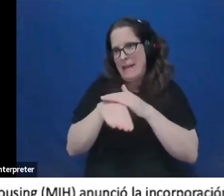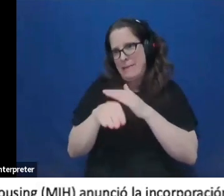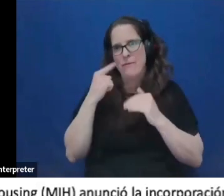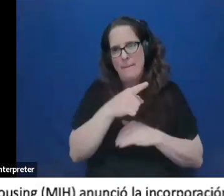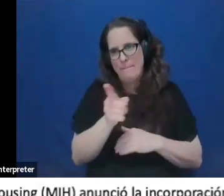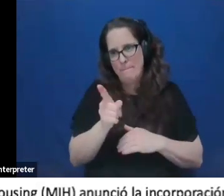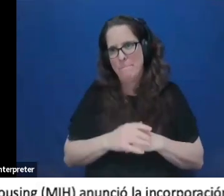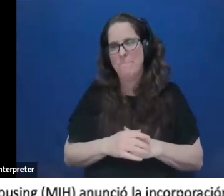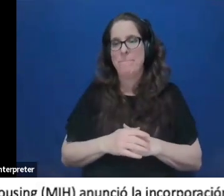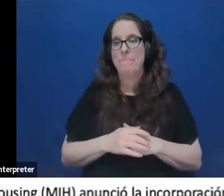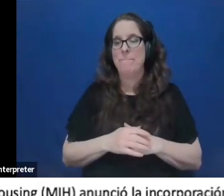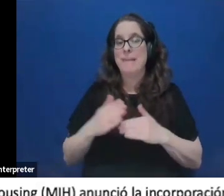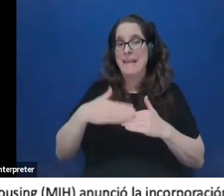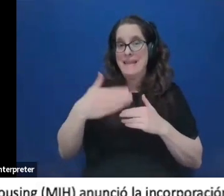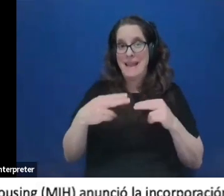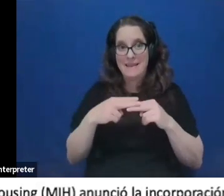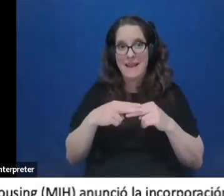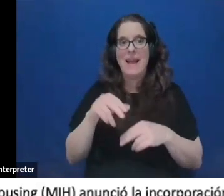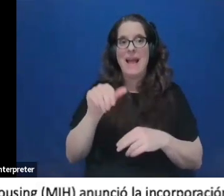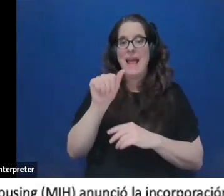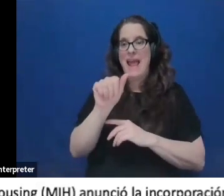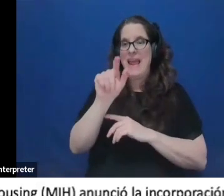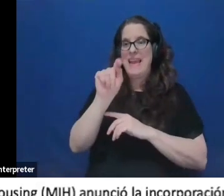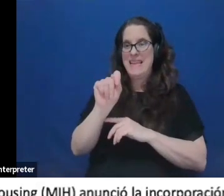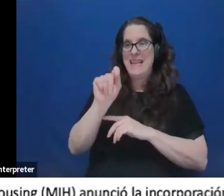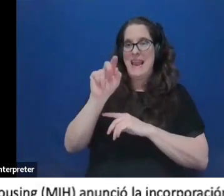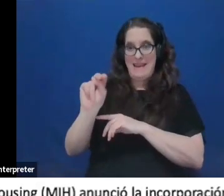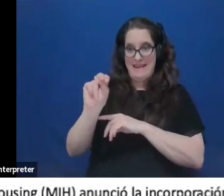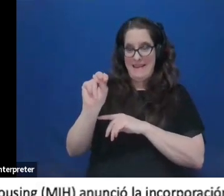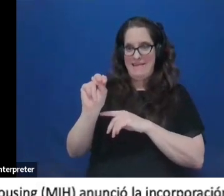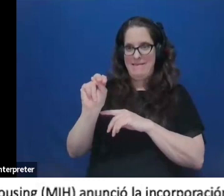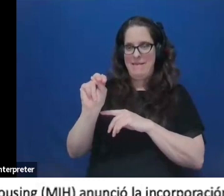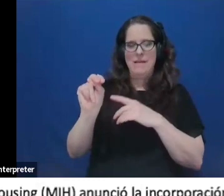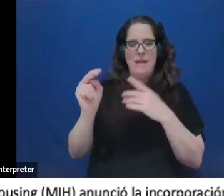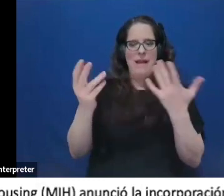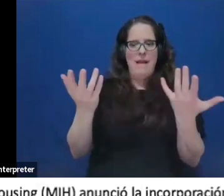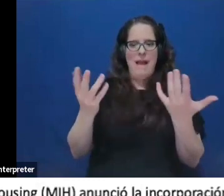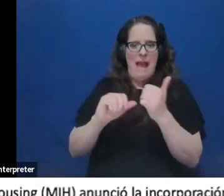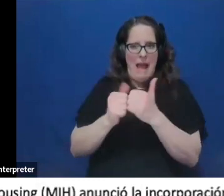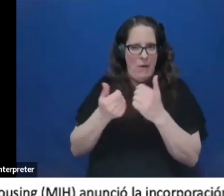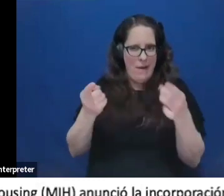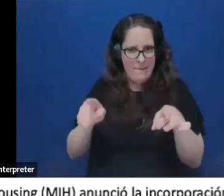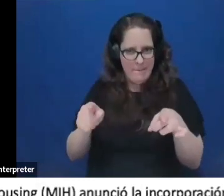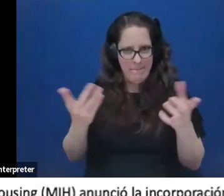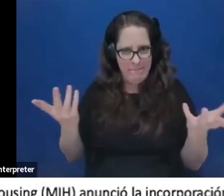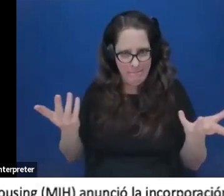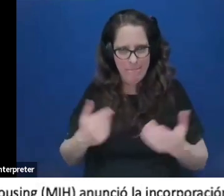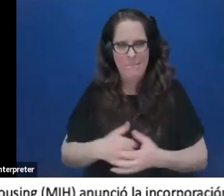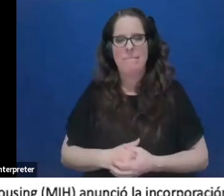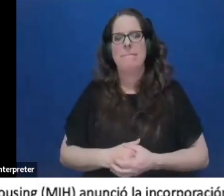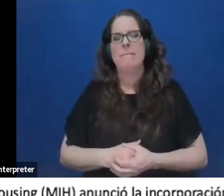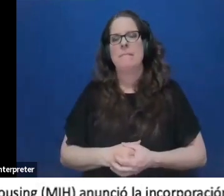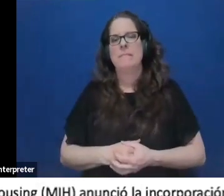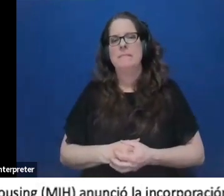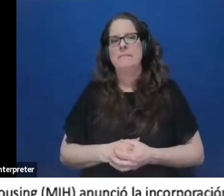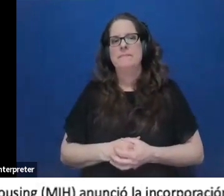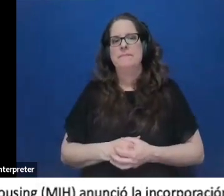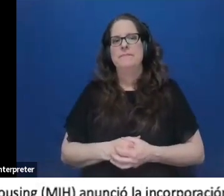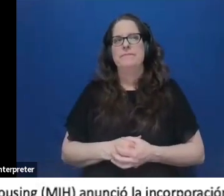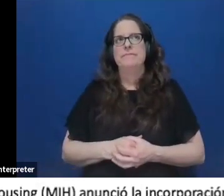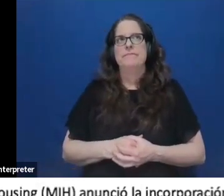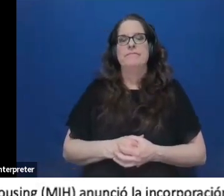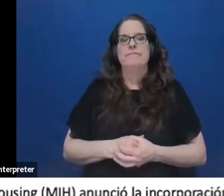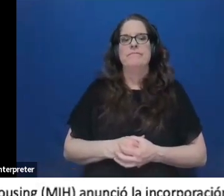So let's talk about the AT Navigator and really how it came to be. Um, when I